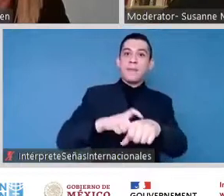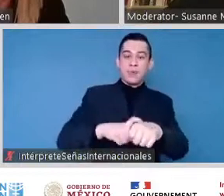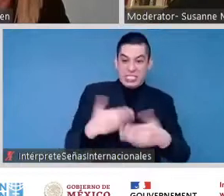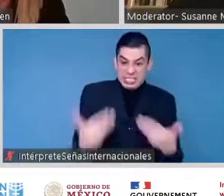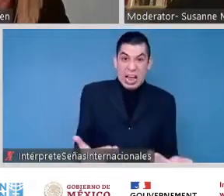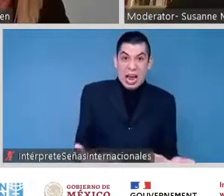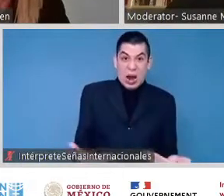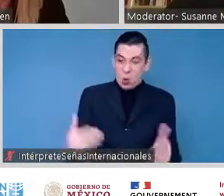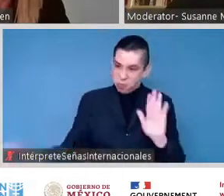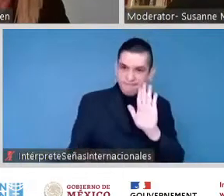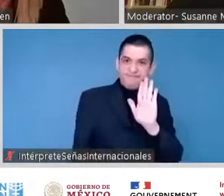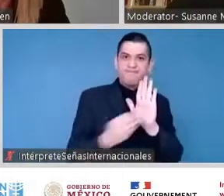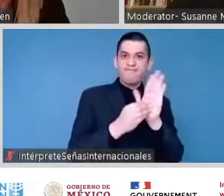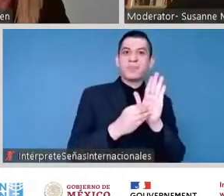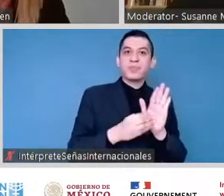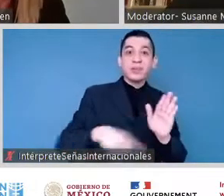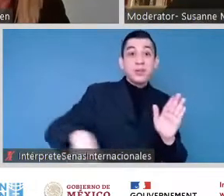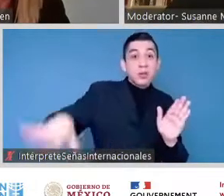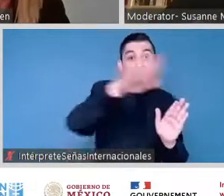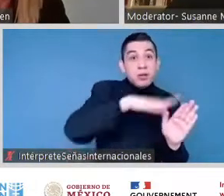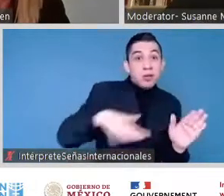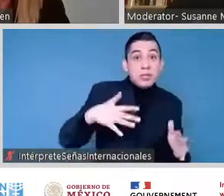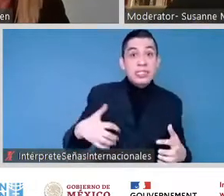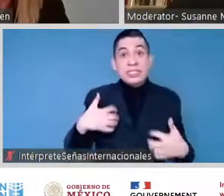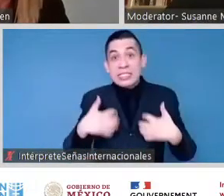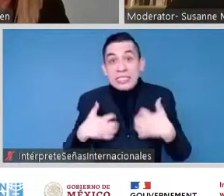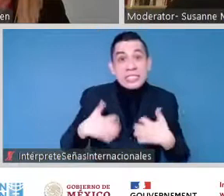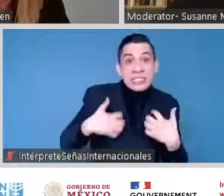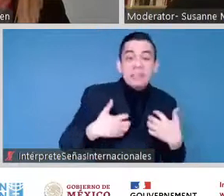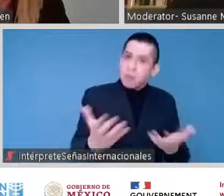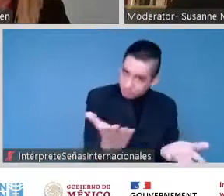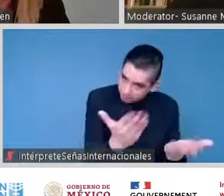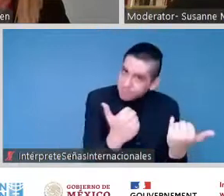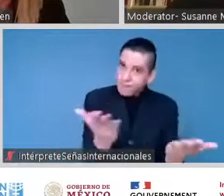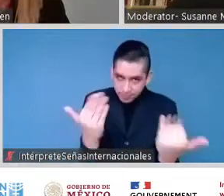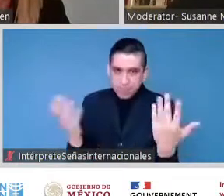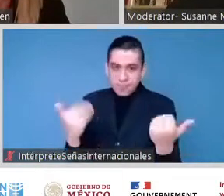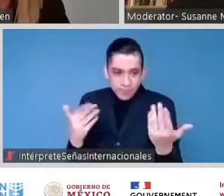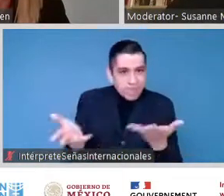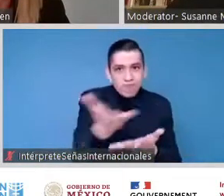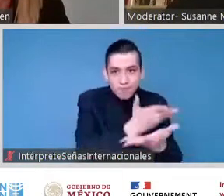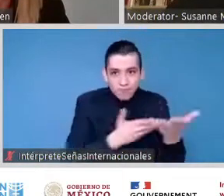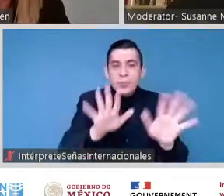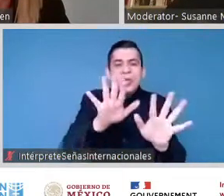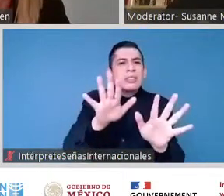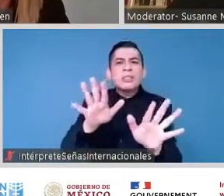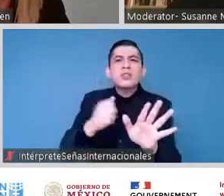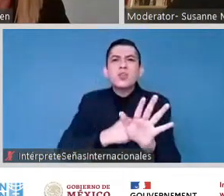the redistribution of power, including dismantling patriarchal structures in peace building and humanitarian